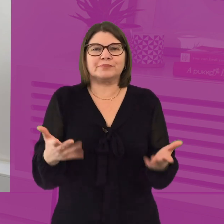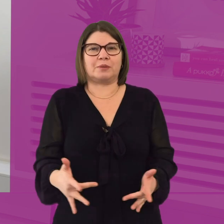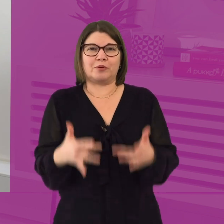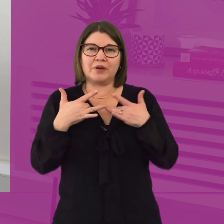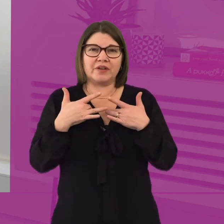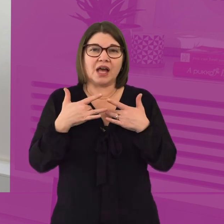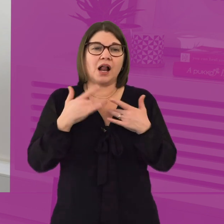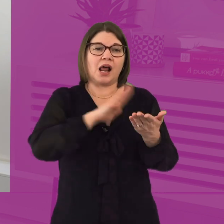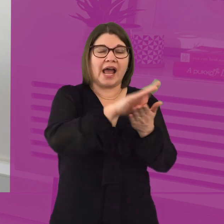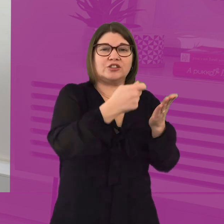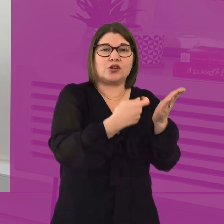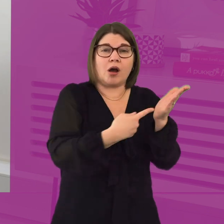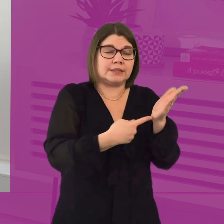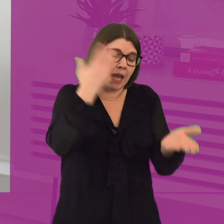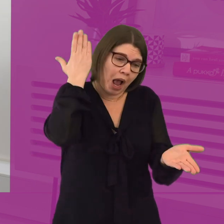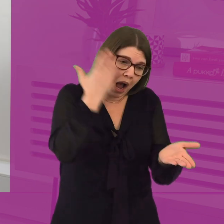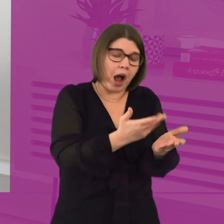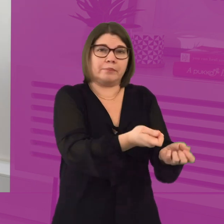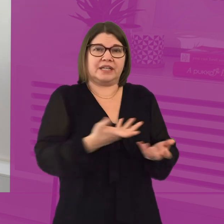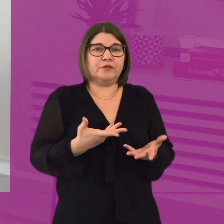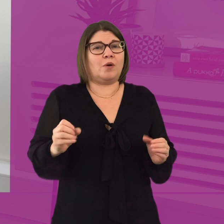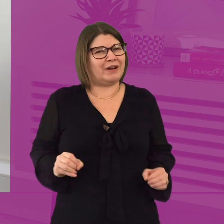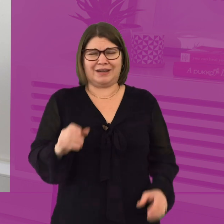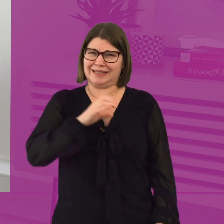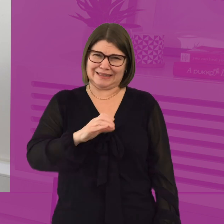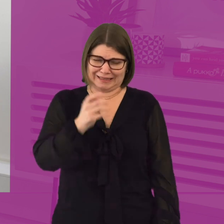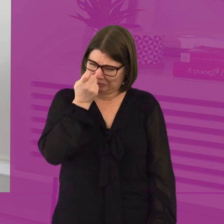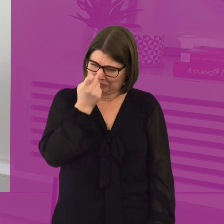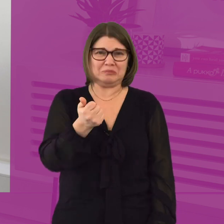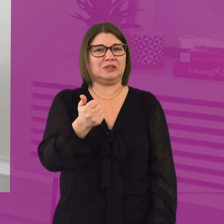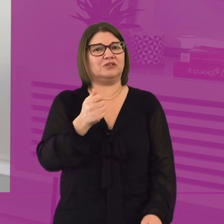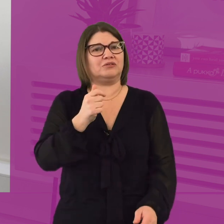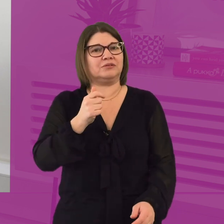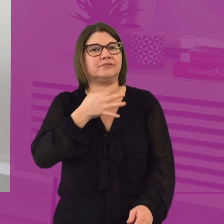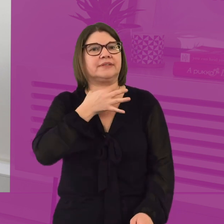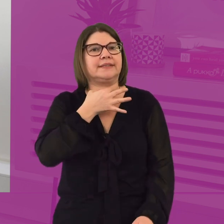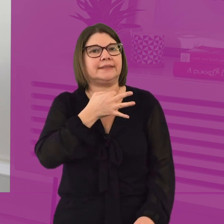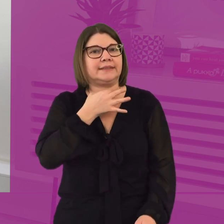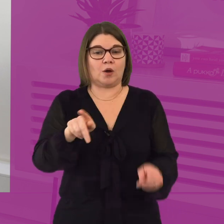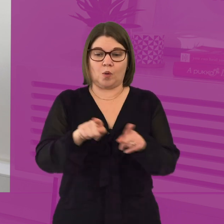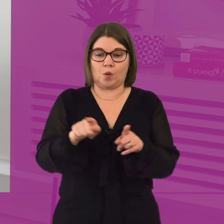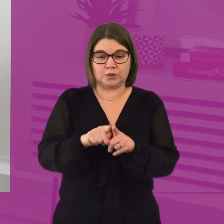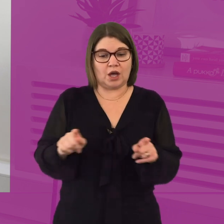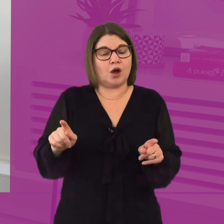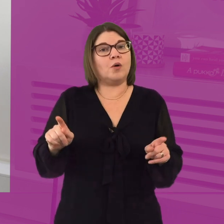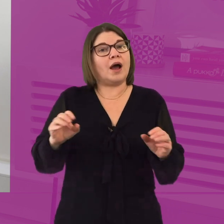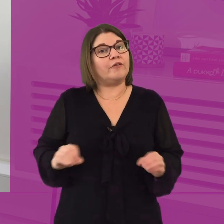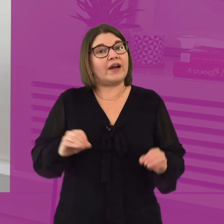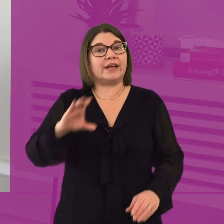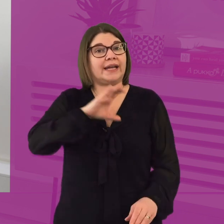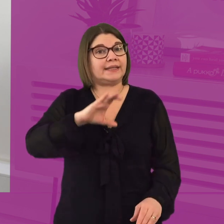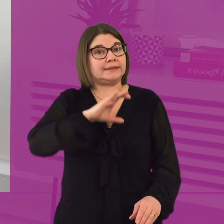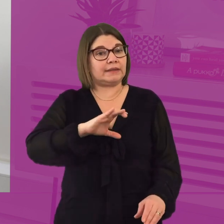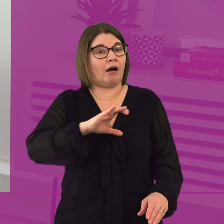just really important to know that it's more of an association rather than a causal risk. And there's no increased